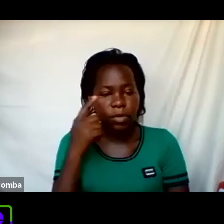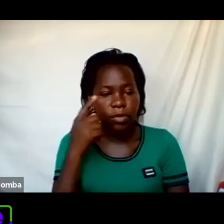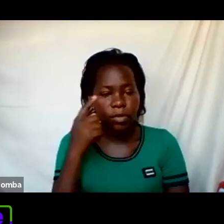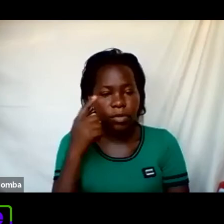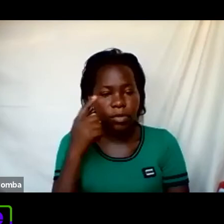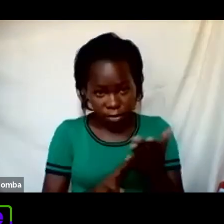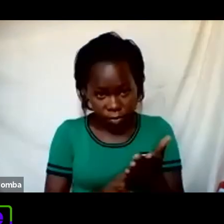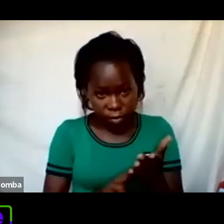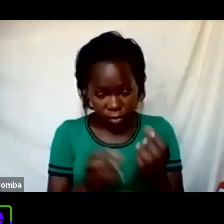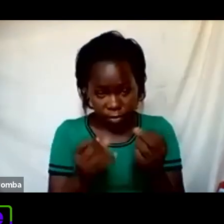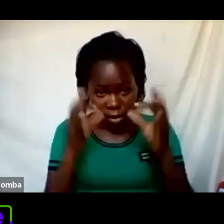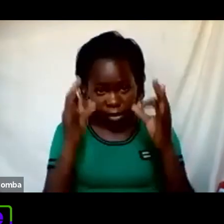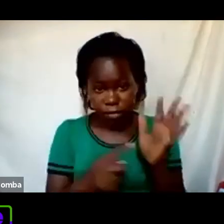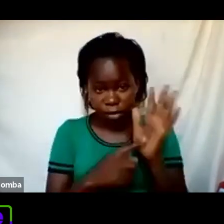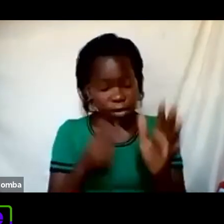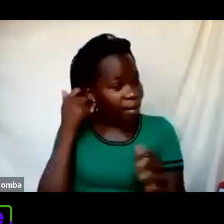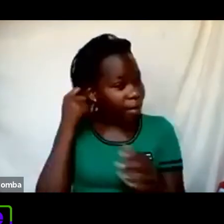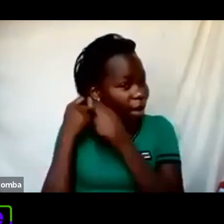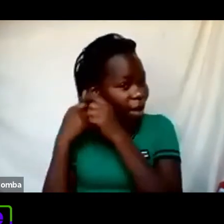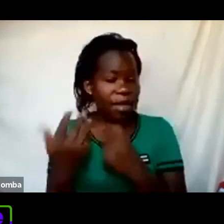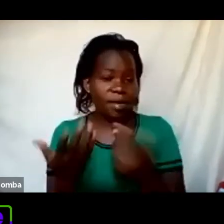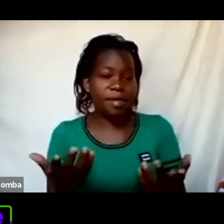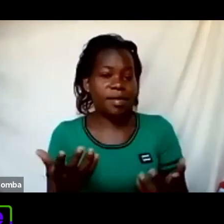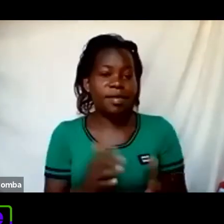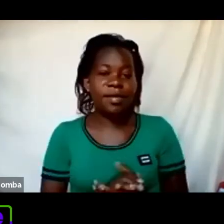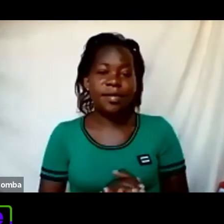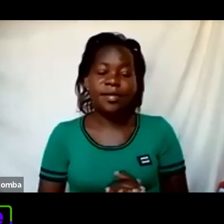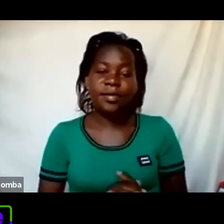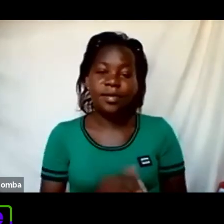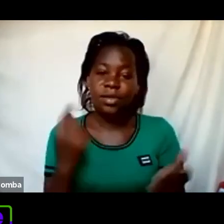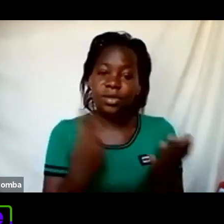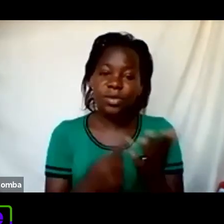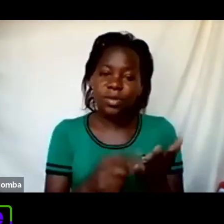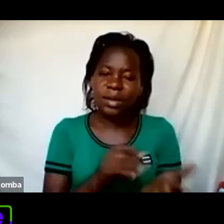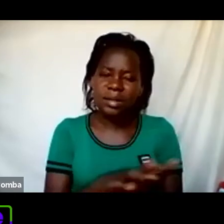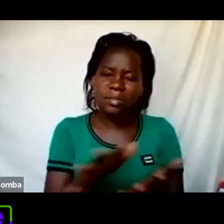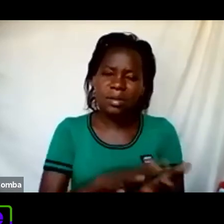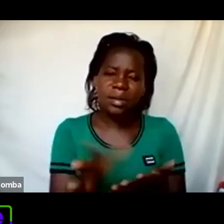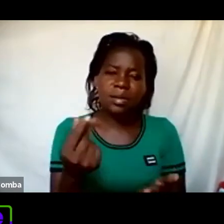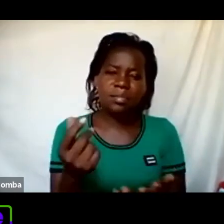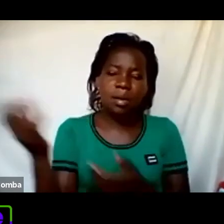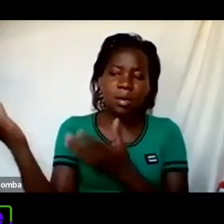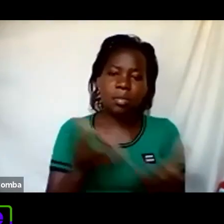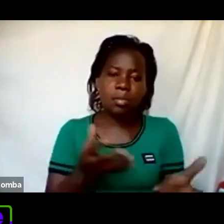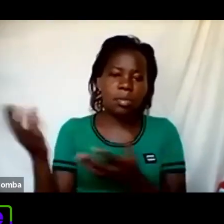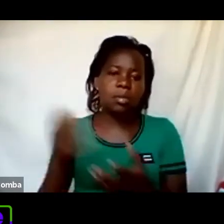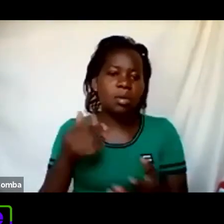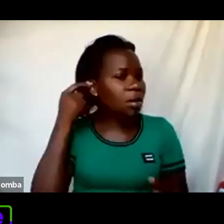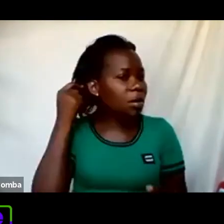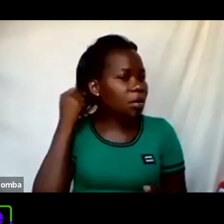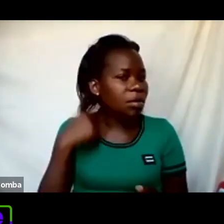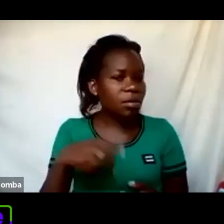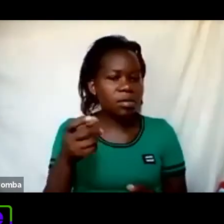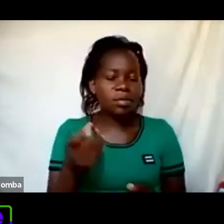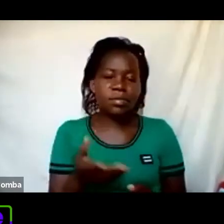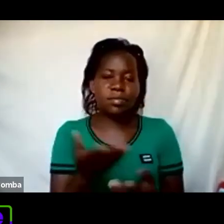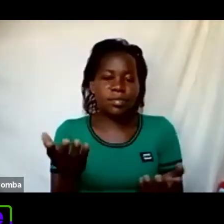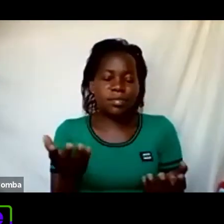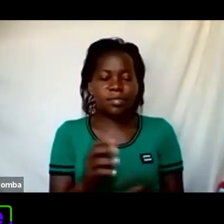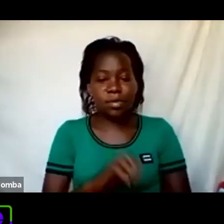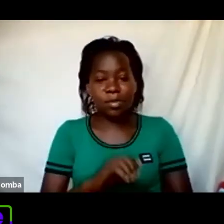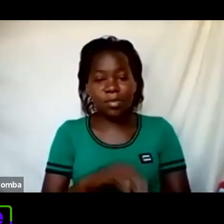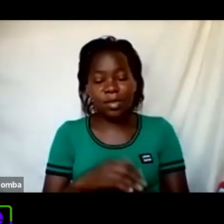things, including hair extensions. I didn't realize, but Uganda spends a lot of money importing hair. Not that I can comment a lot about hair, I'm not an